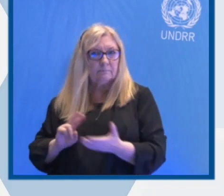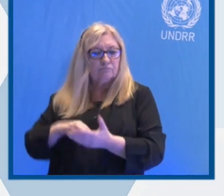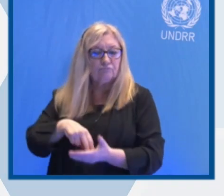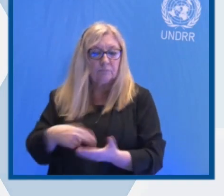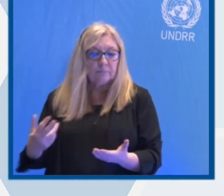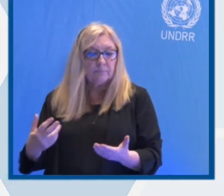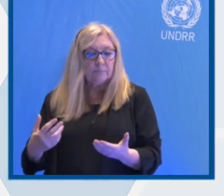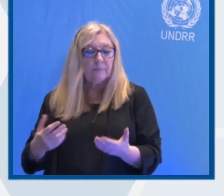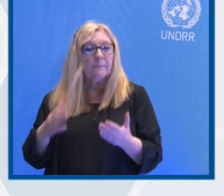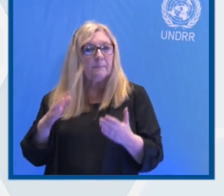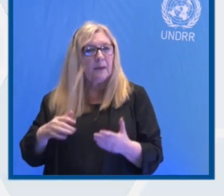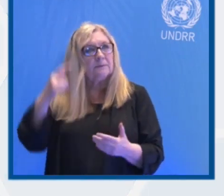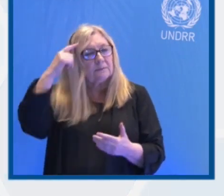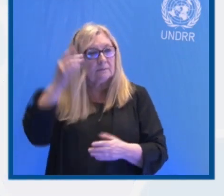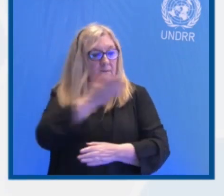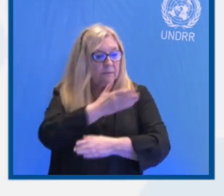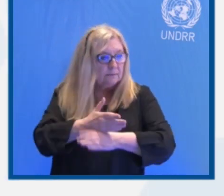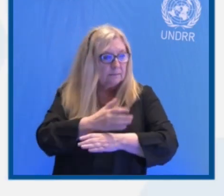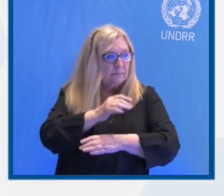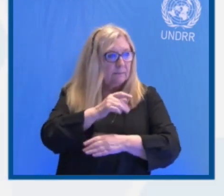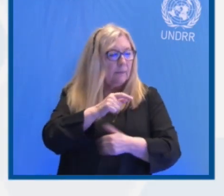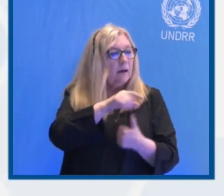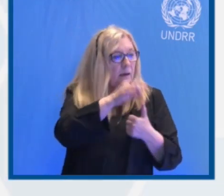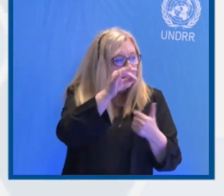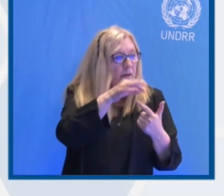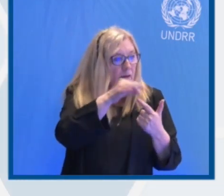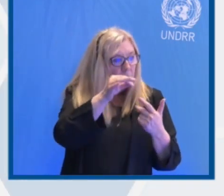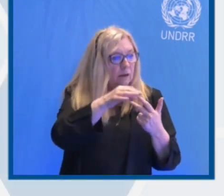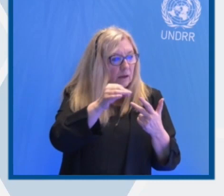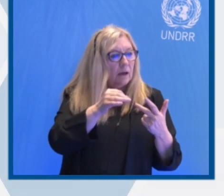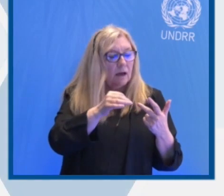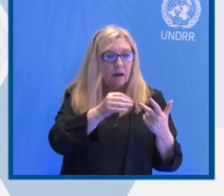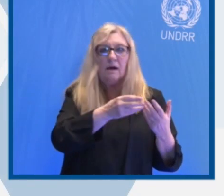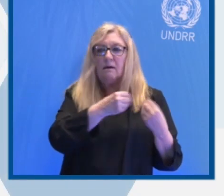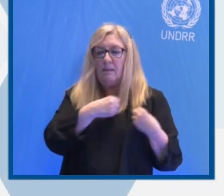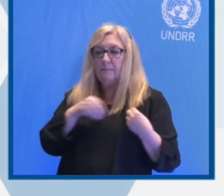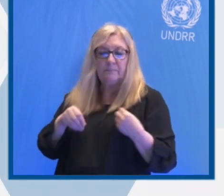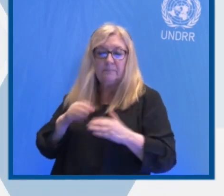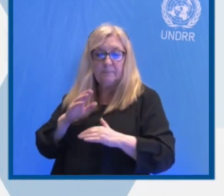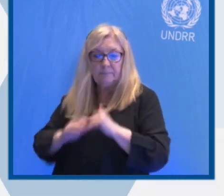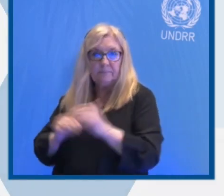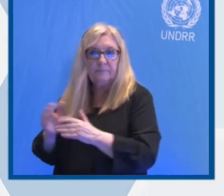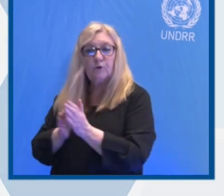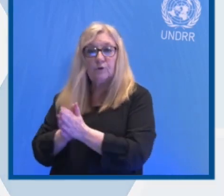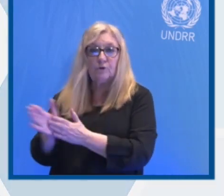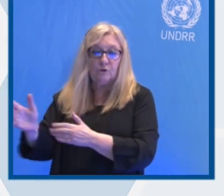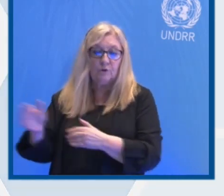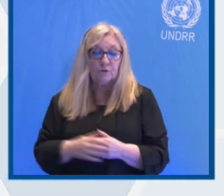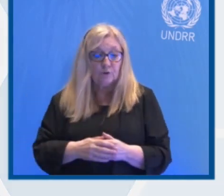Poland was asked to test this tool, and based on this result of